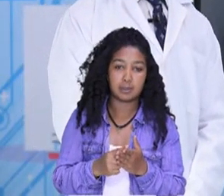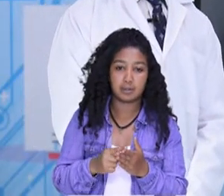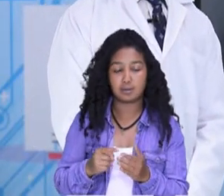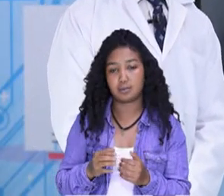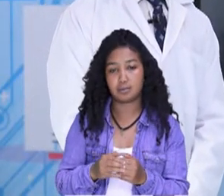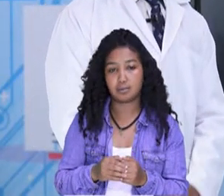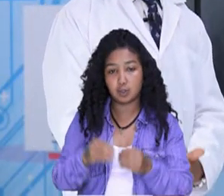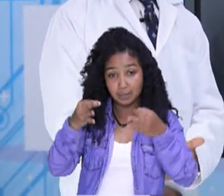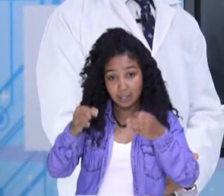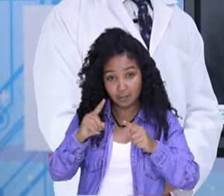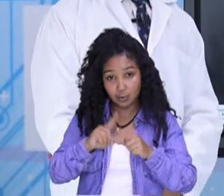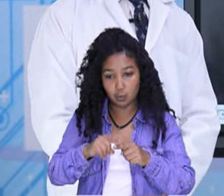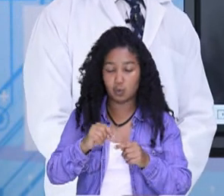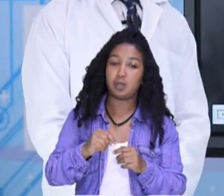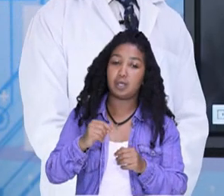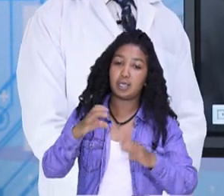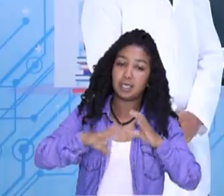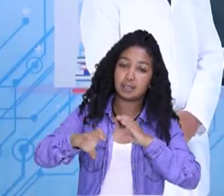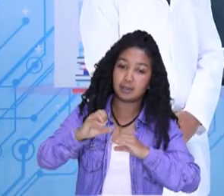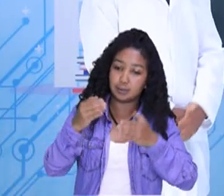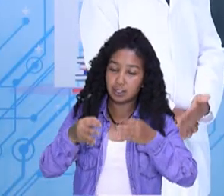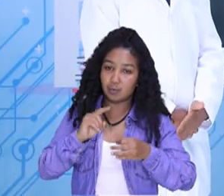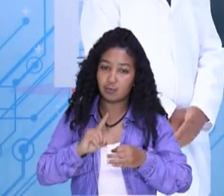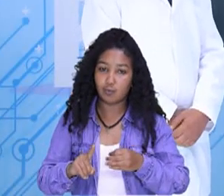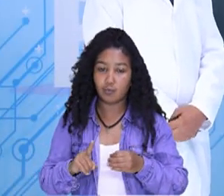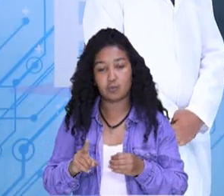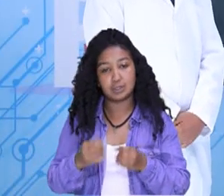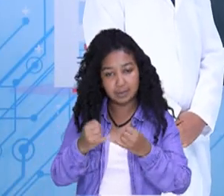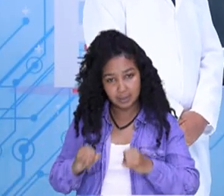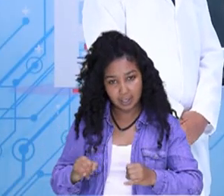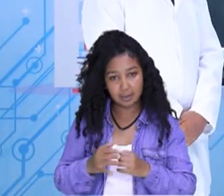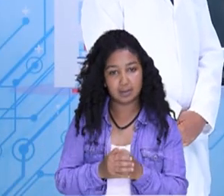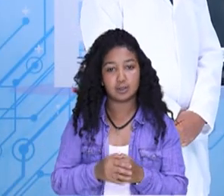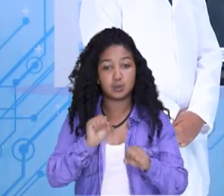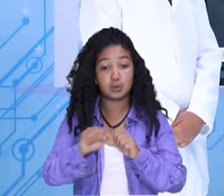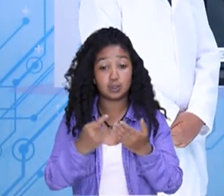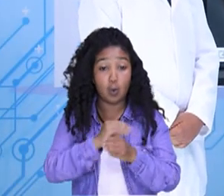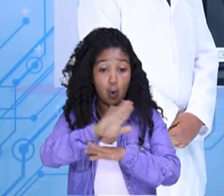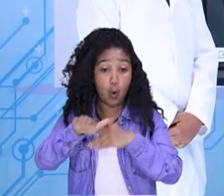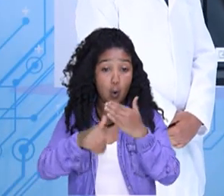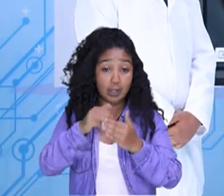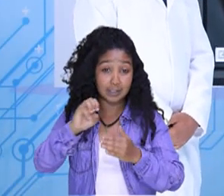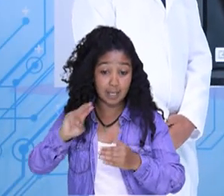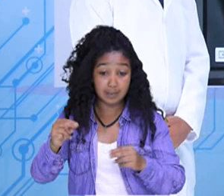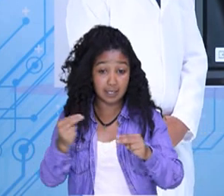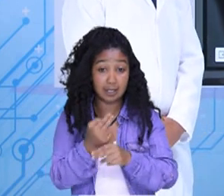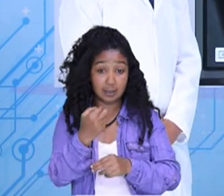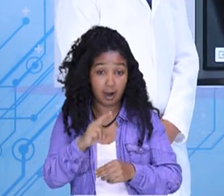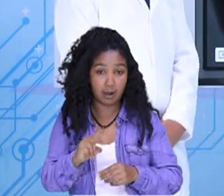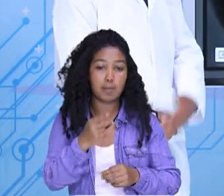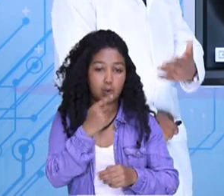heat, they are specific to pH, they are specific to substrates. So these all enzymes in nature